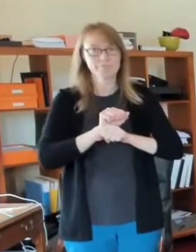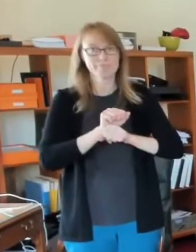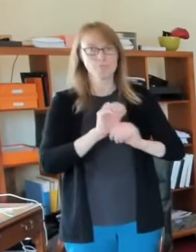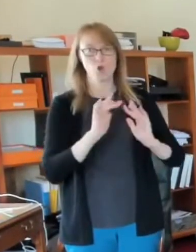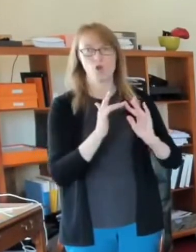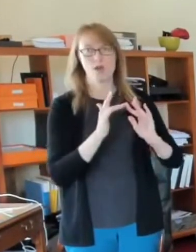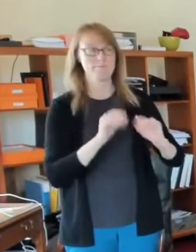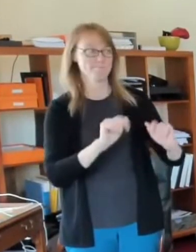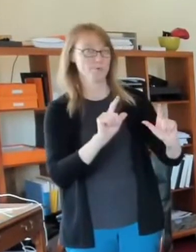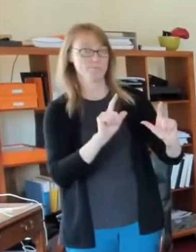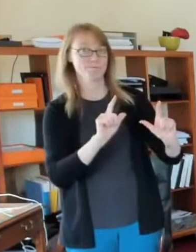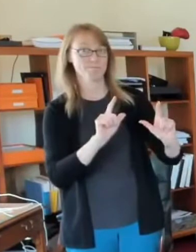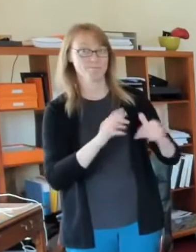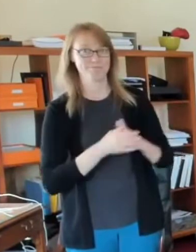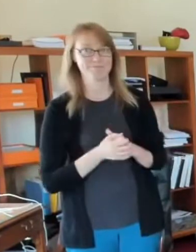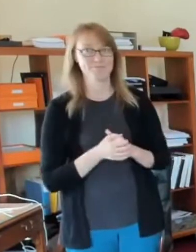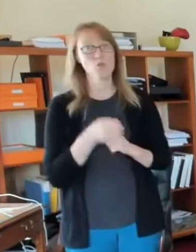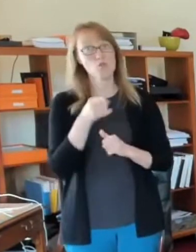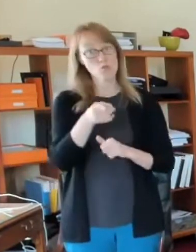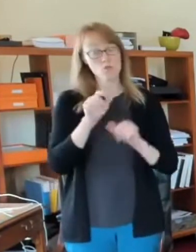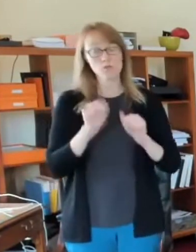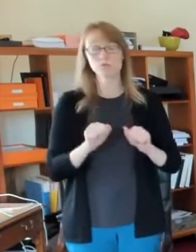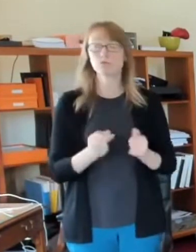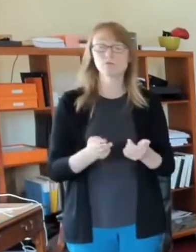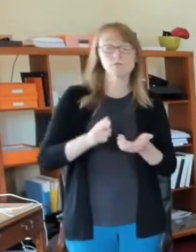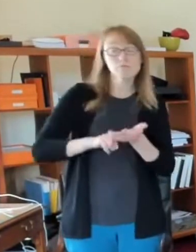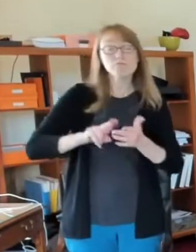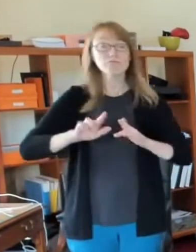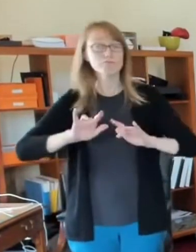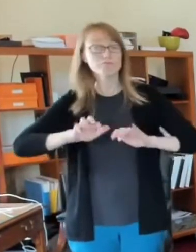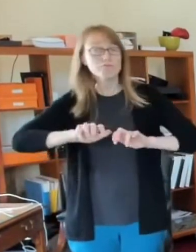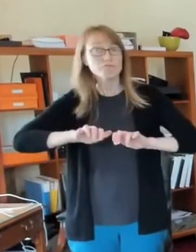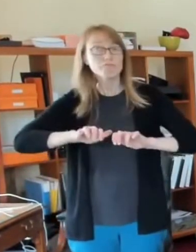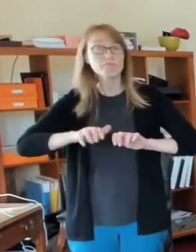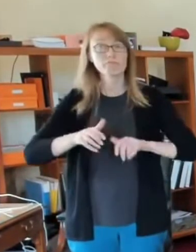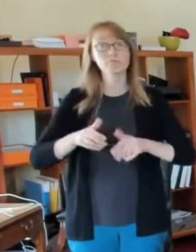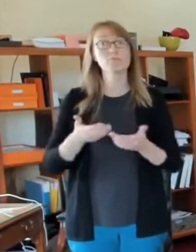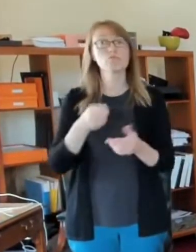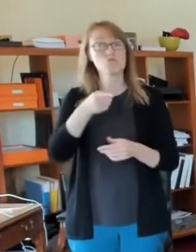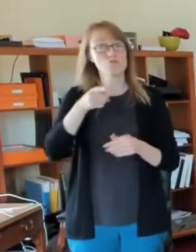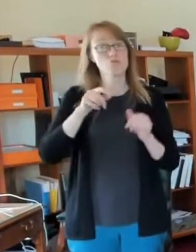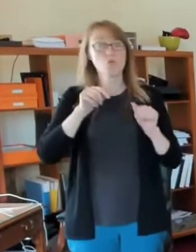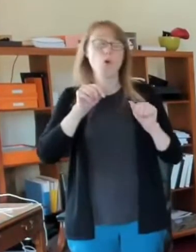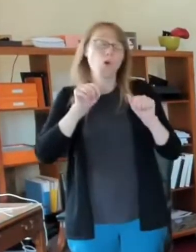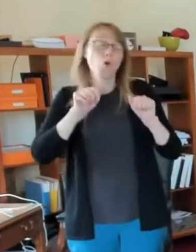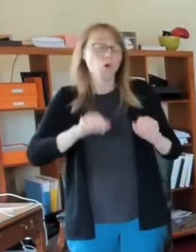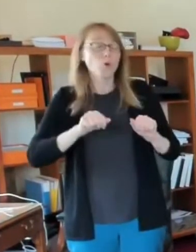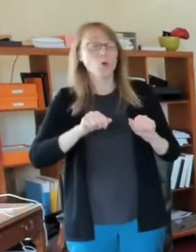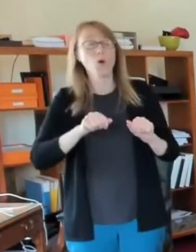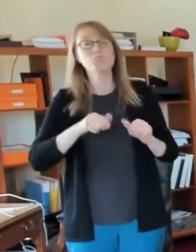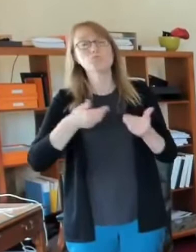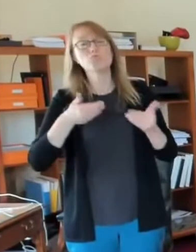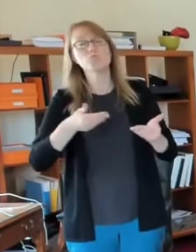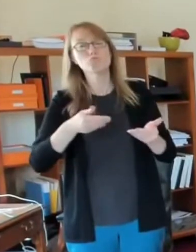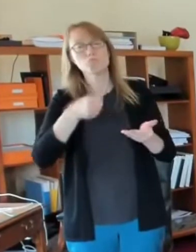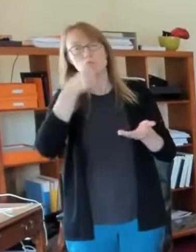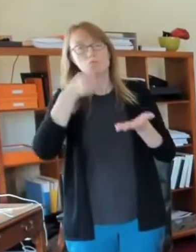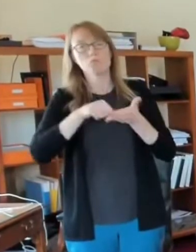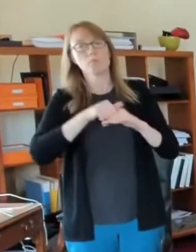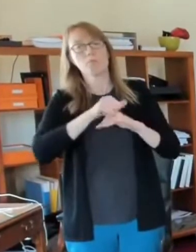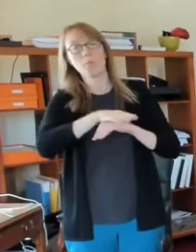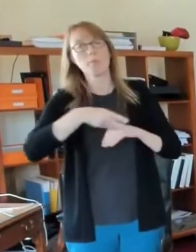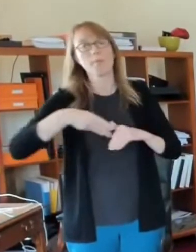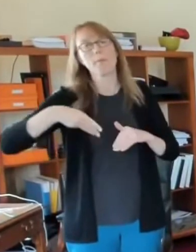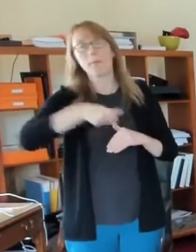it. But you can sign up for virtual court. You can also pay if you want to pay your fine. And again,